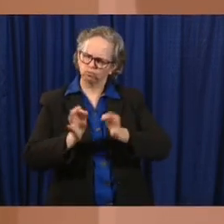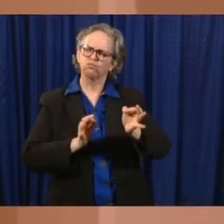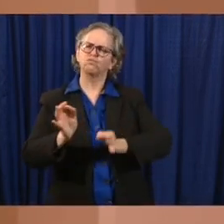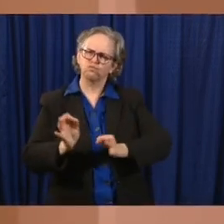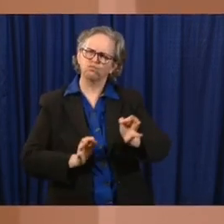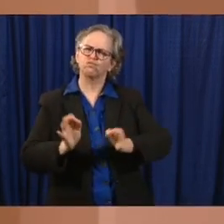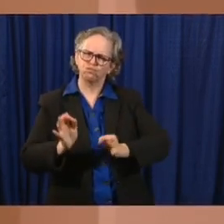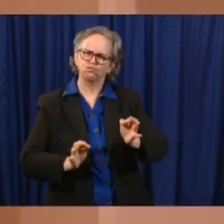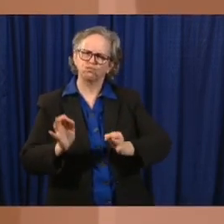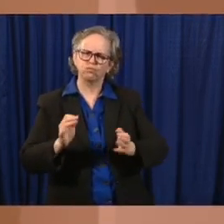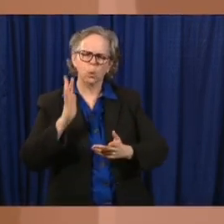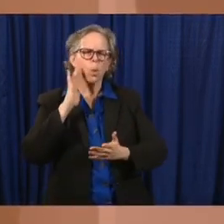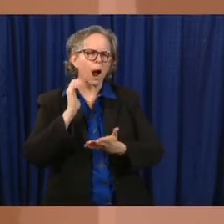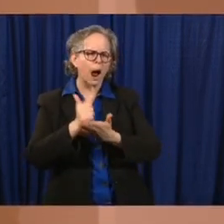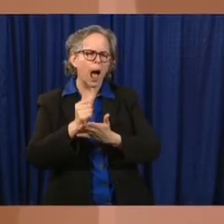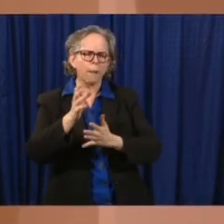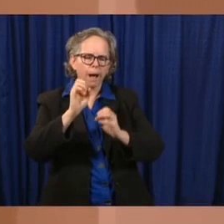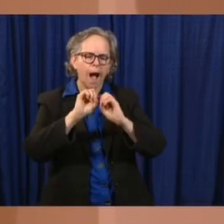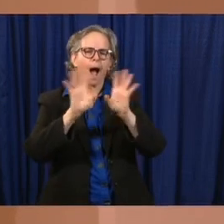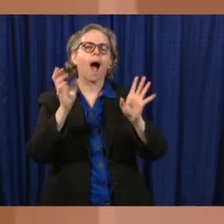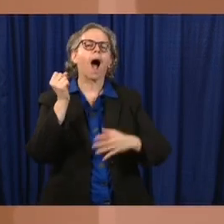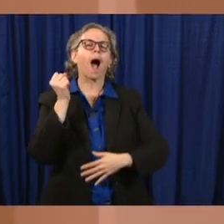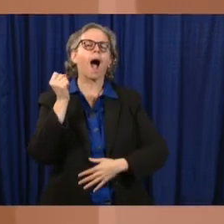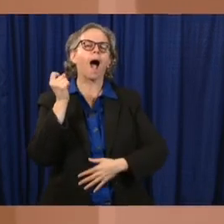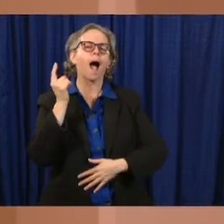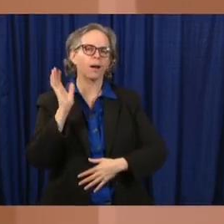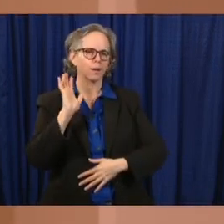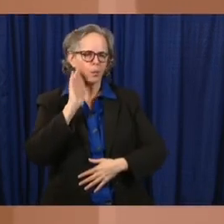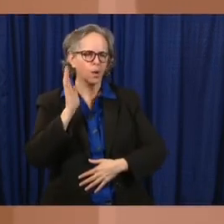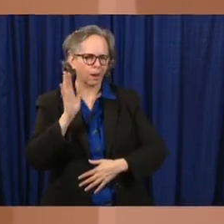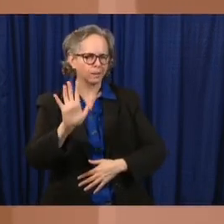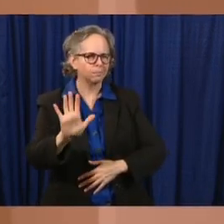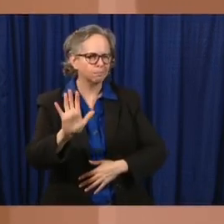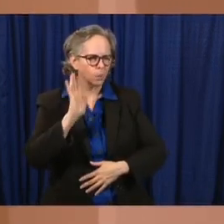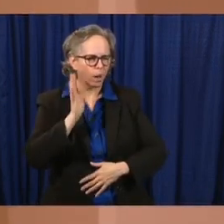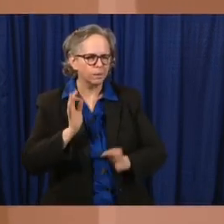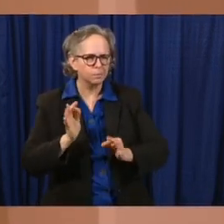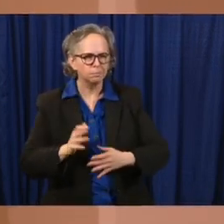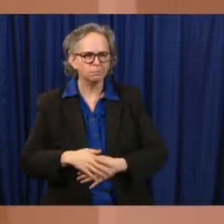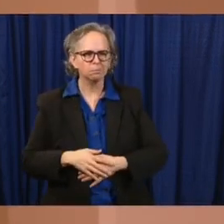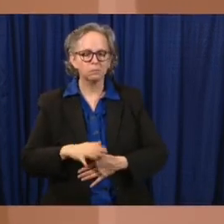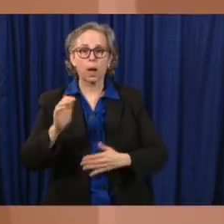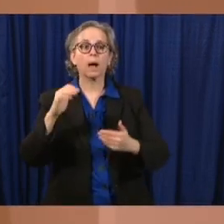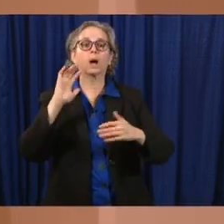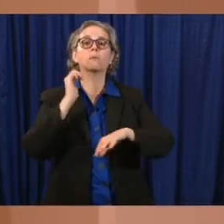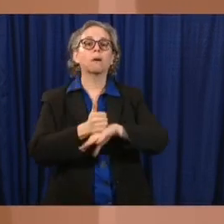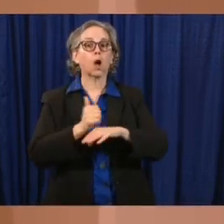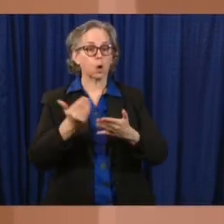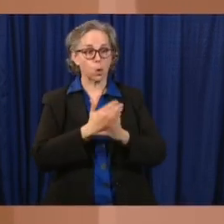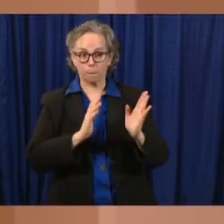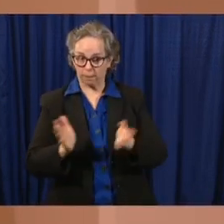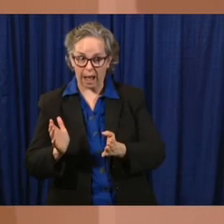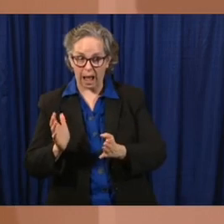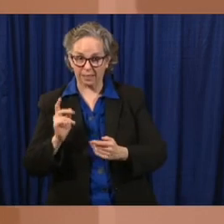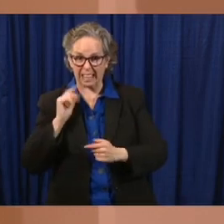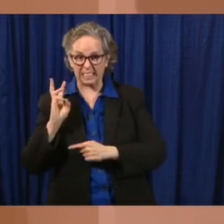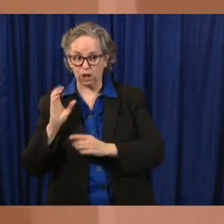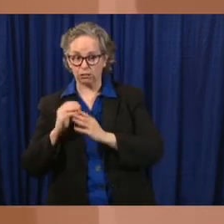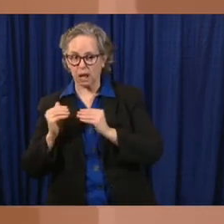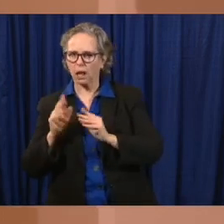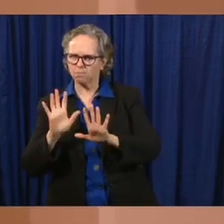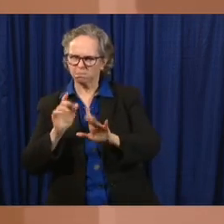timelines and what new developments we're going to put in place for this. But on the $600, I'll have that answer for you before the end of this news conference.